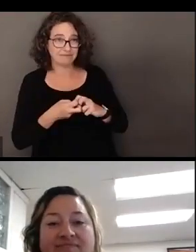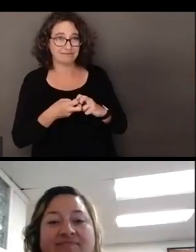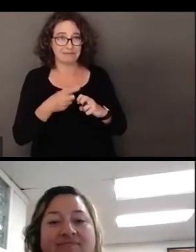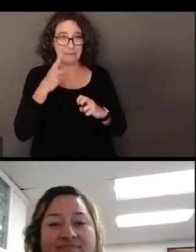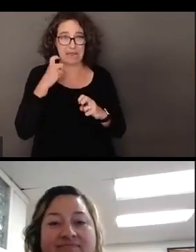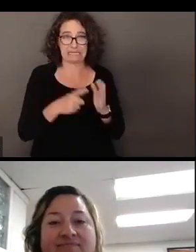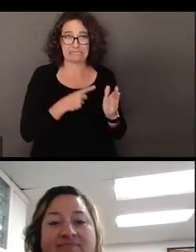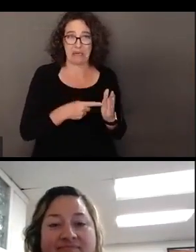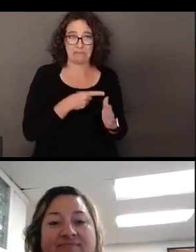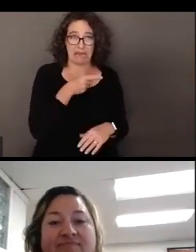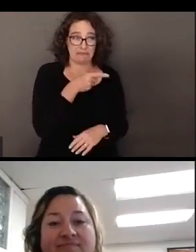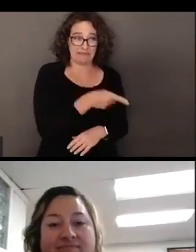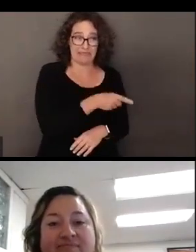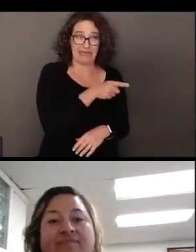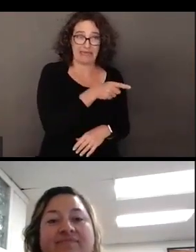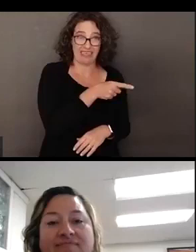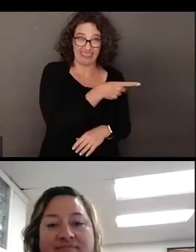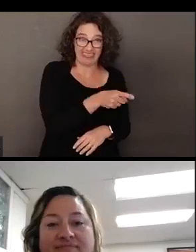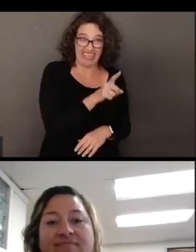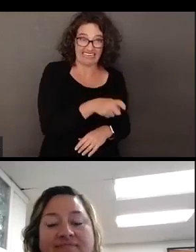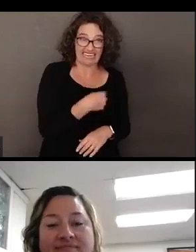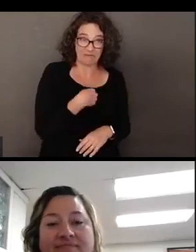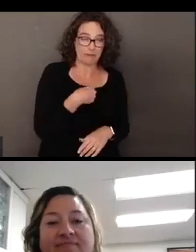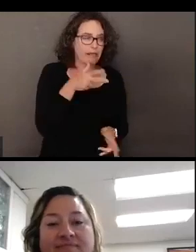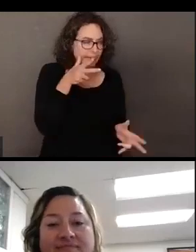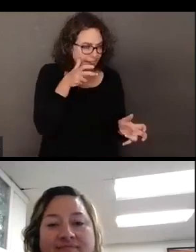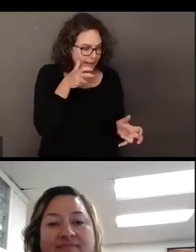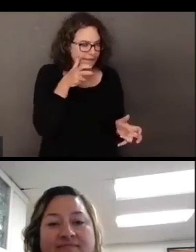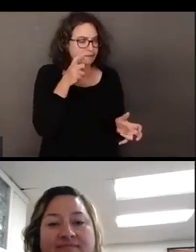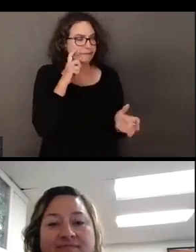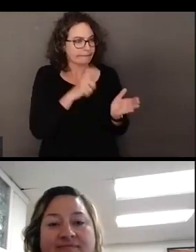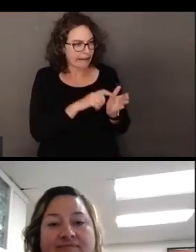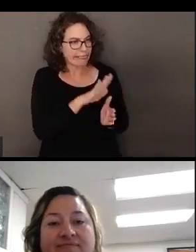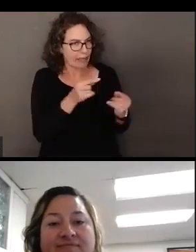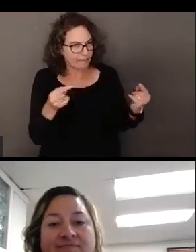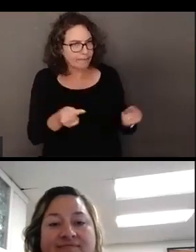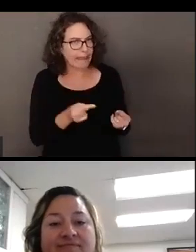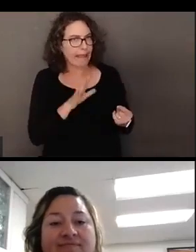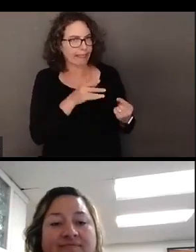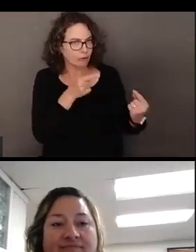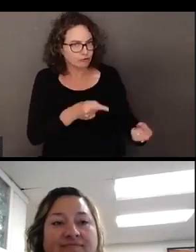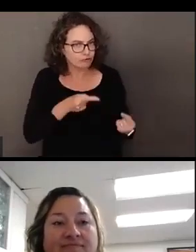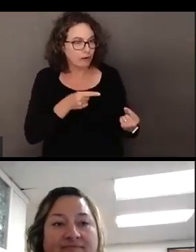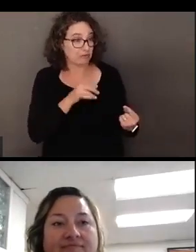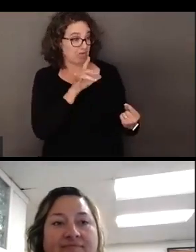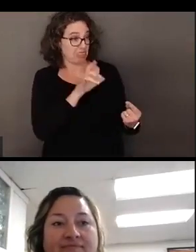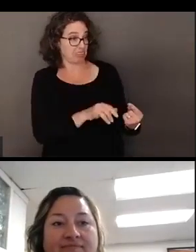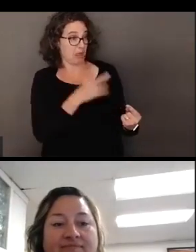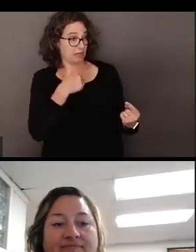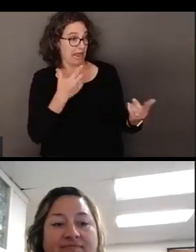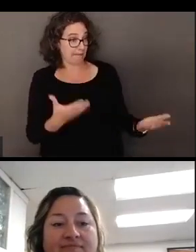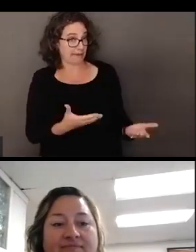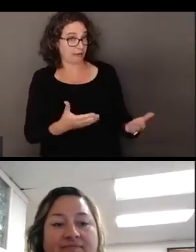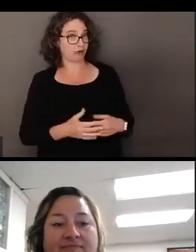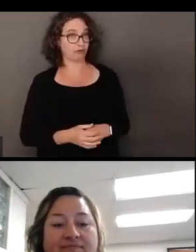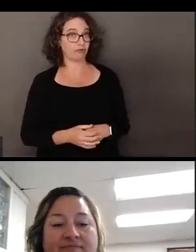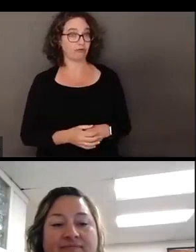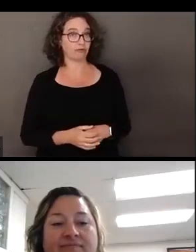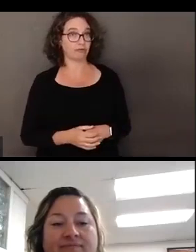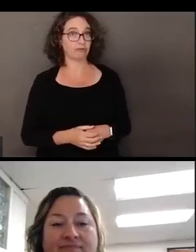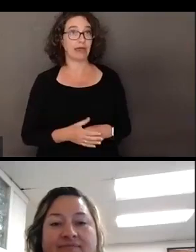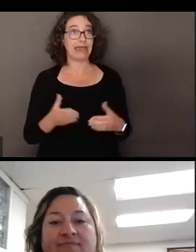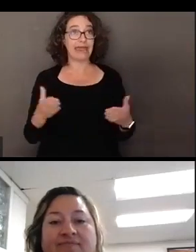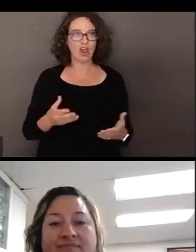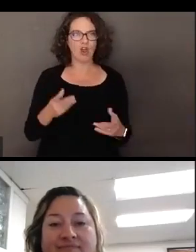is to hear them out and to acknowledge their pain or whatever they're struggling with, that's what I'm here for. If we're here to figure out how to talk back